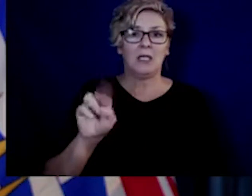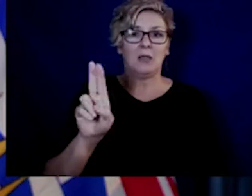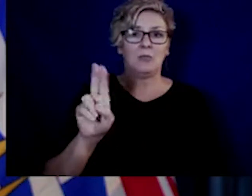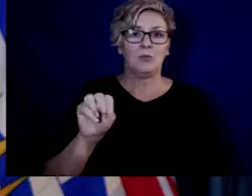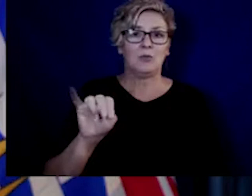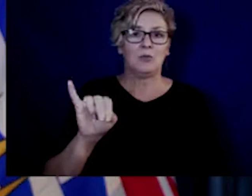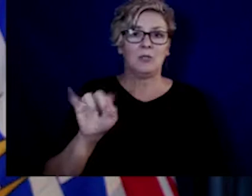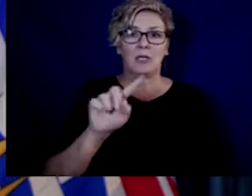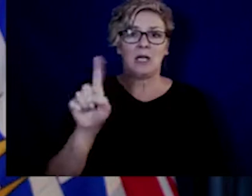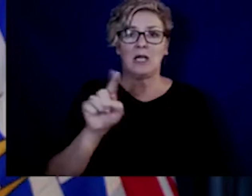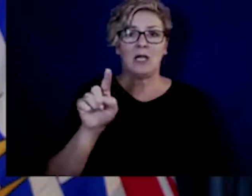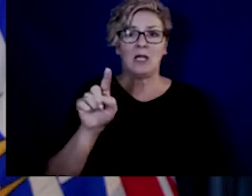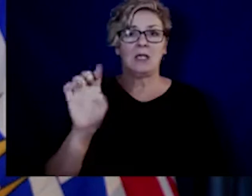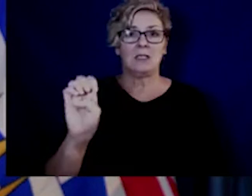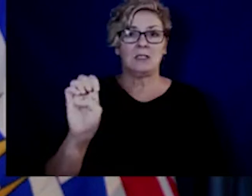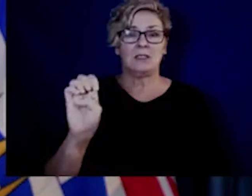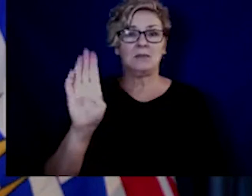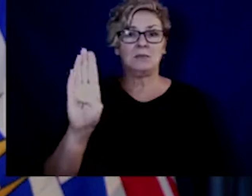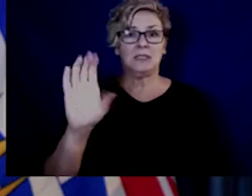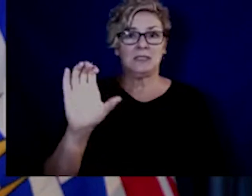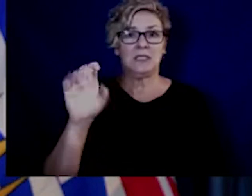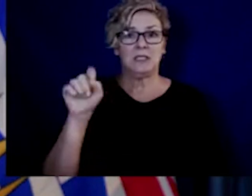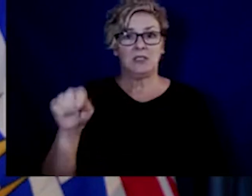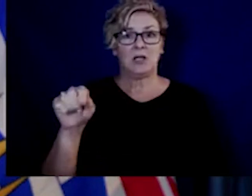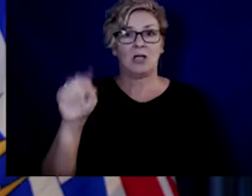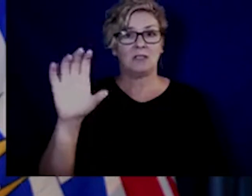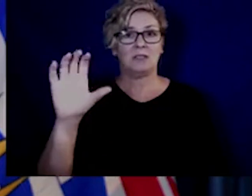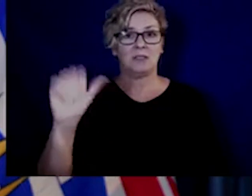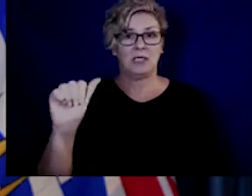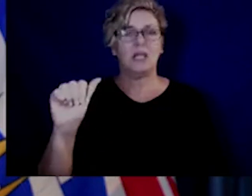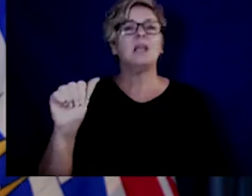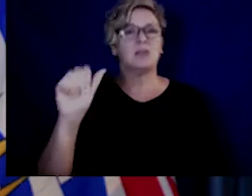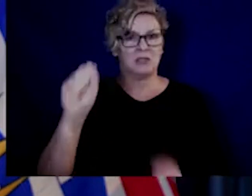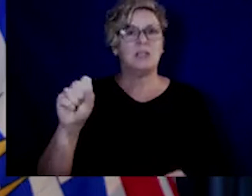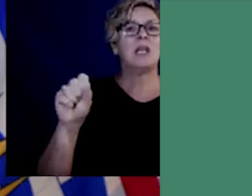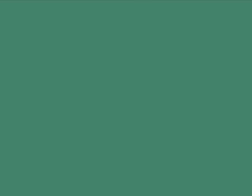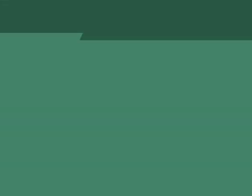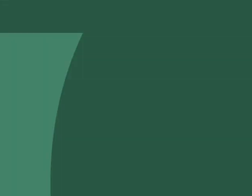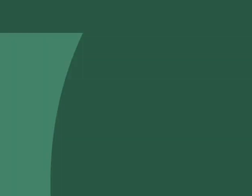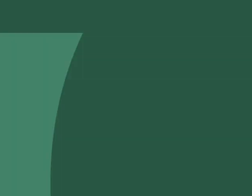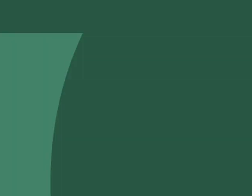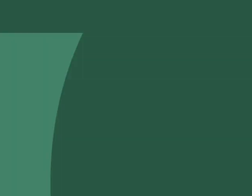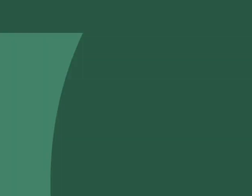what clinics are happening in your area, and that's a good way to find out what's coming up in your area.